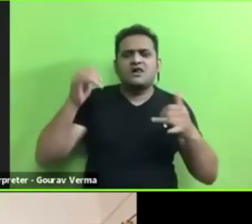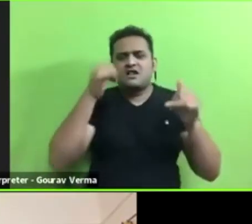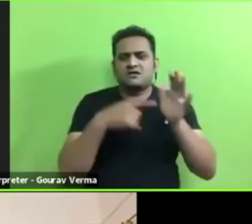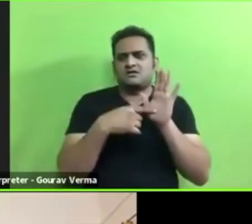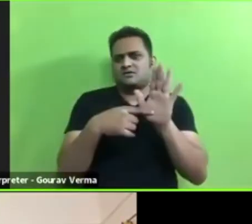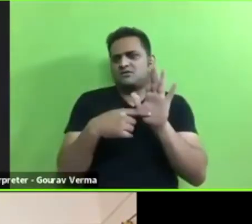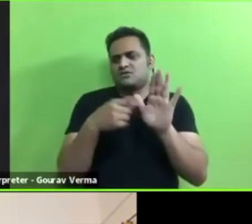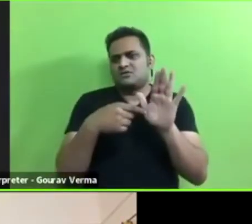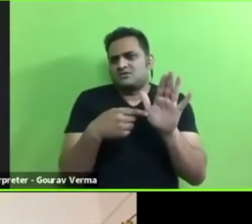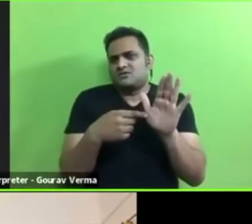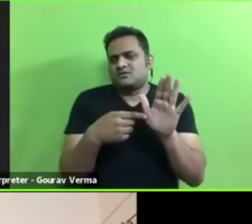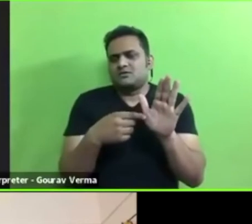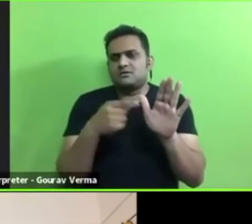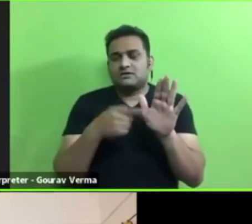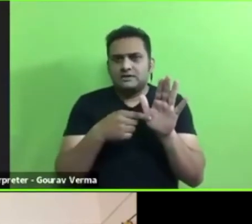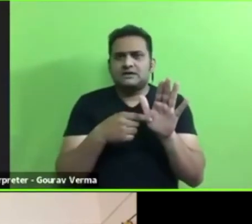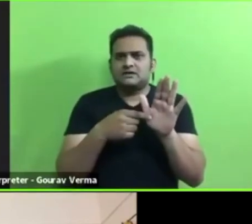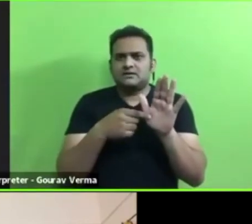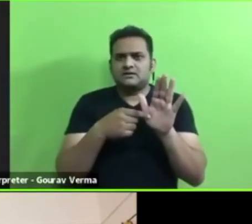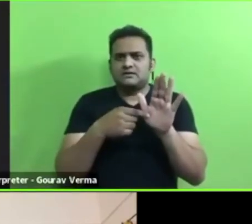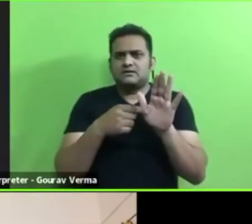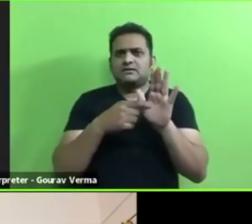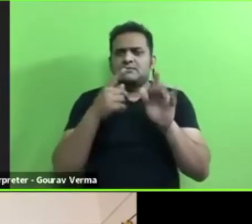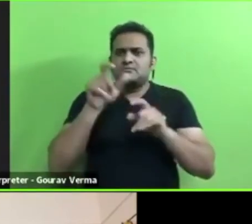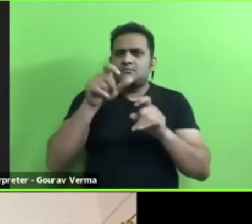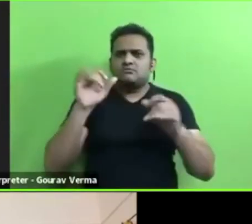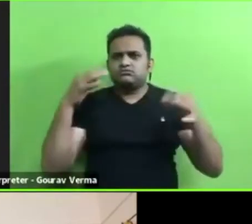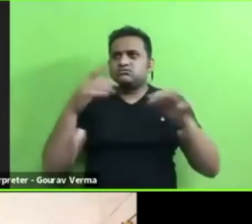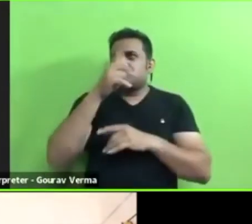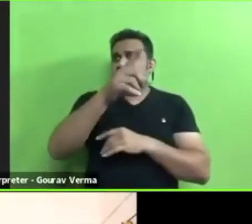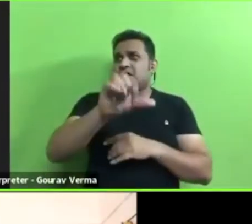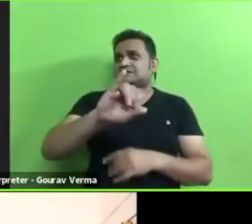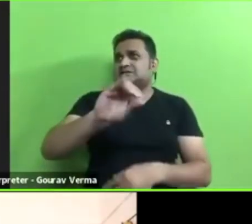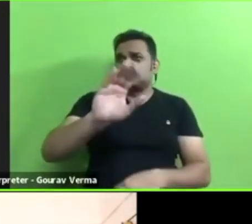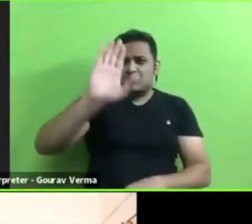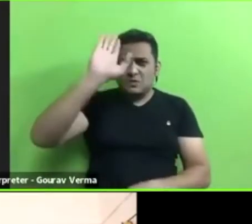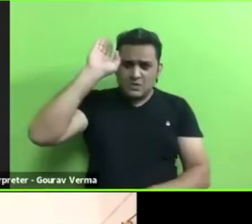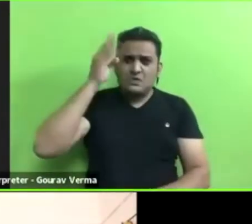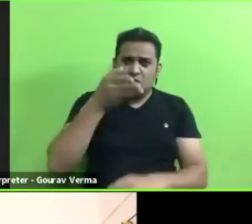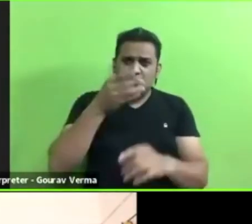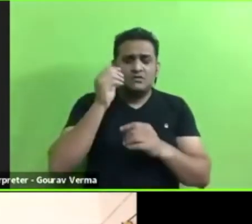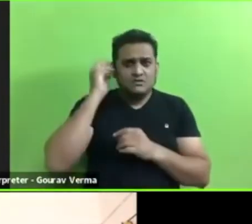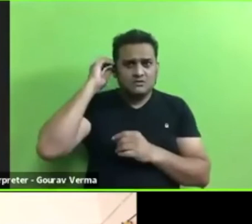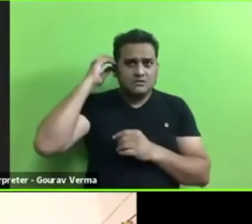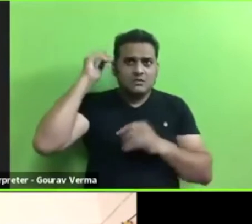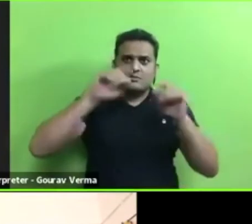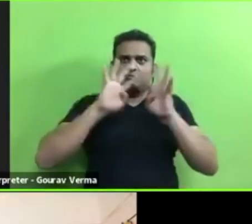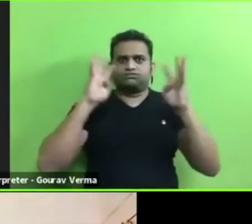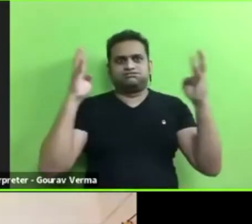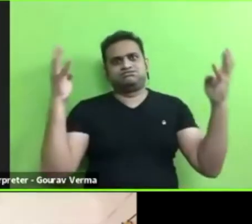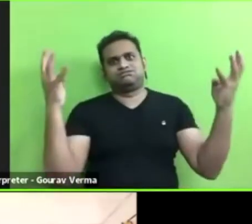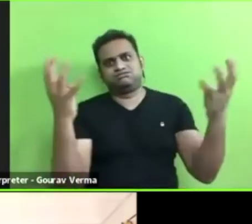the, that's the basically Beatles performing in the 1960s, with huge crowd equivalent of